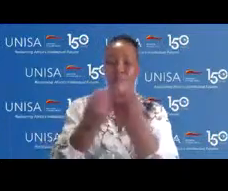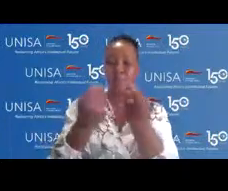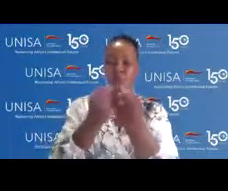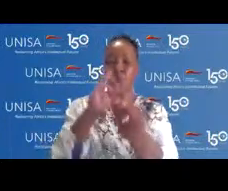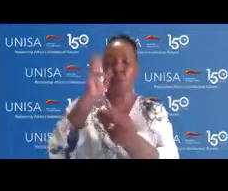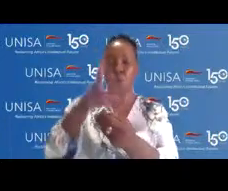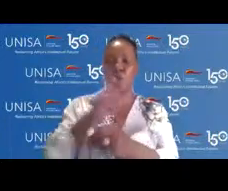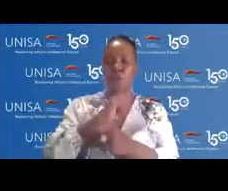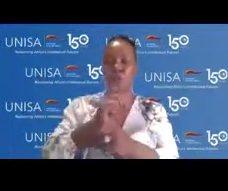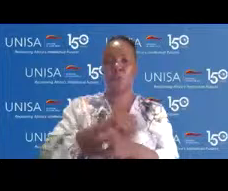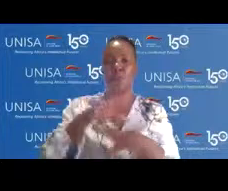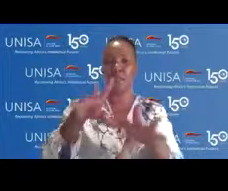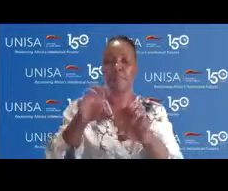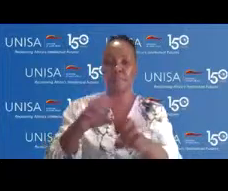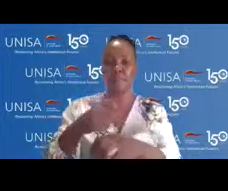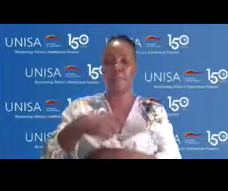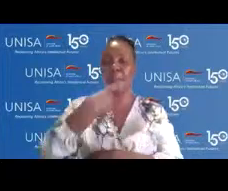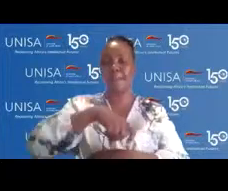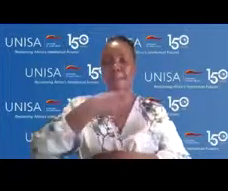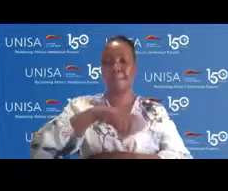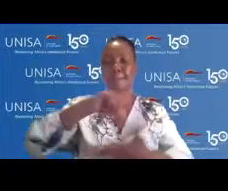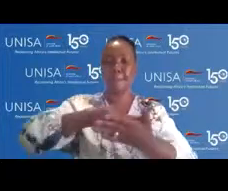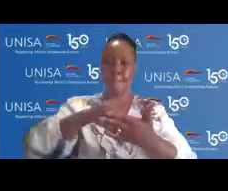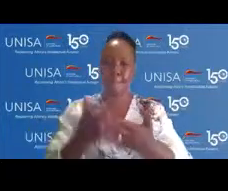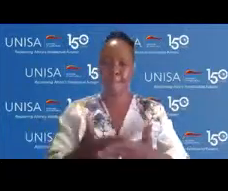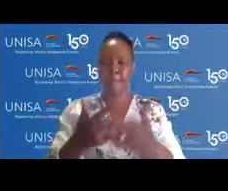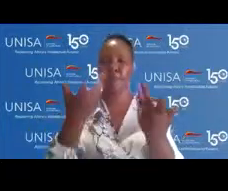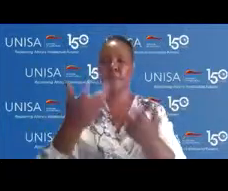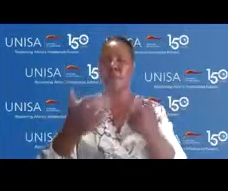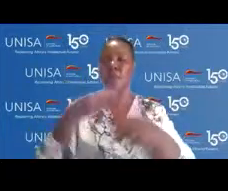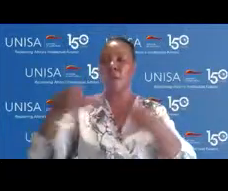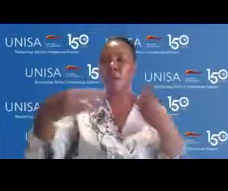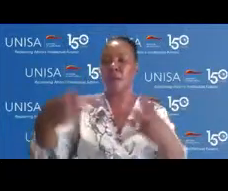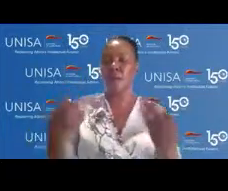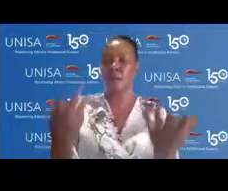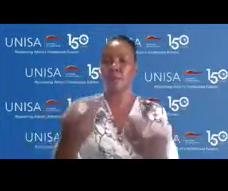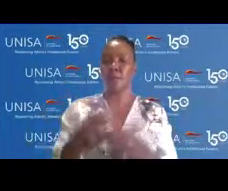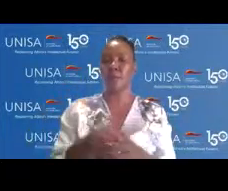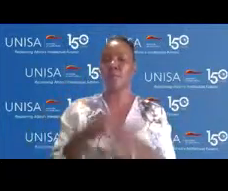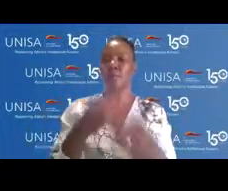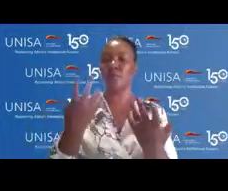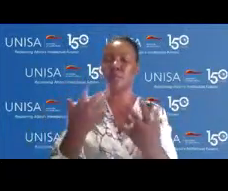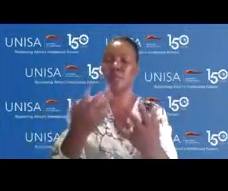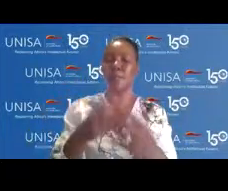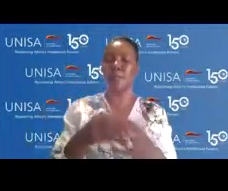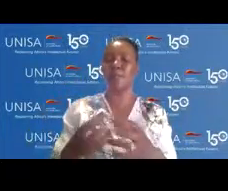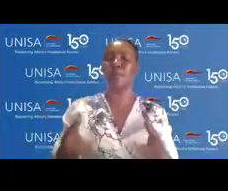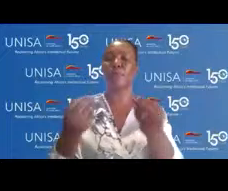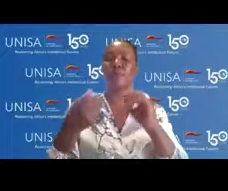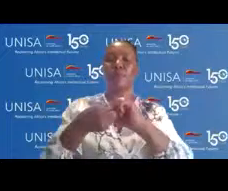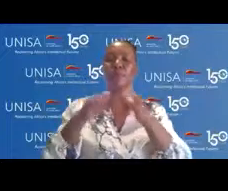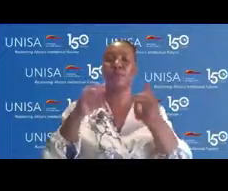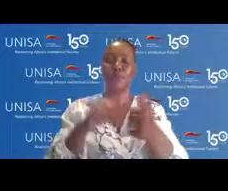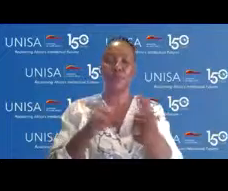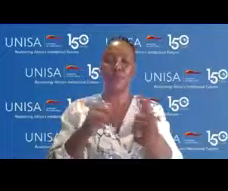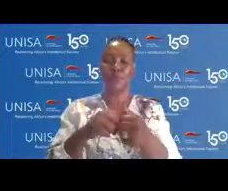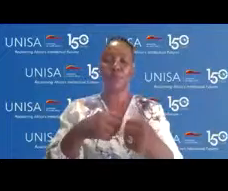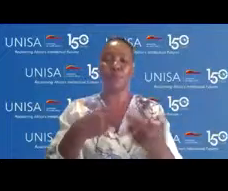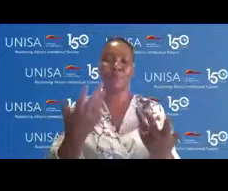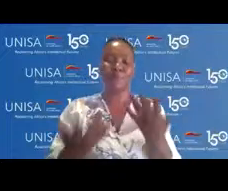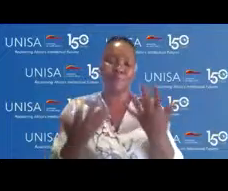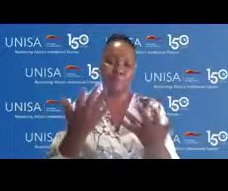personal laptop, but then you go in for the day to your work, and then suddenly you run into problems. So just make sure of